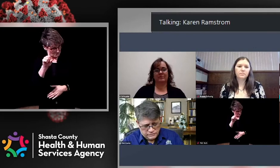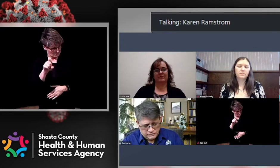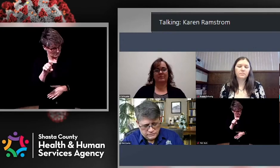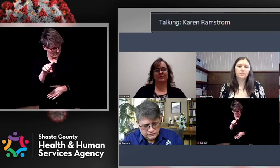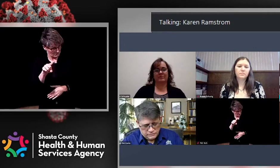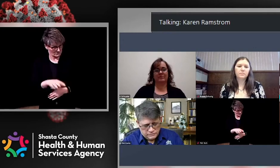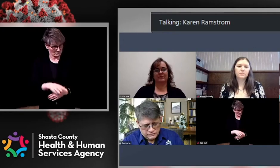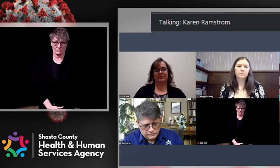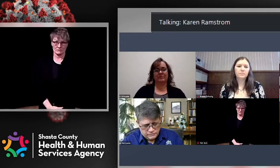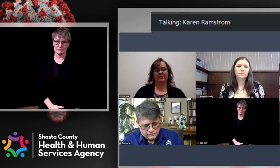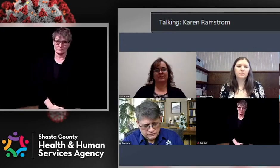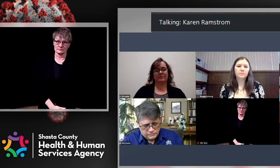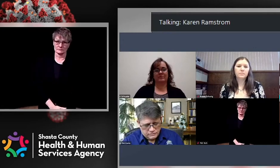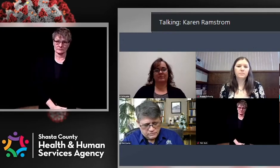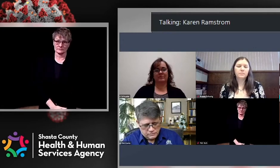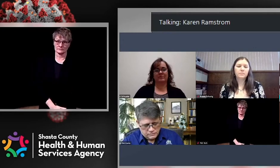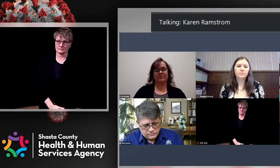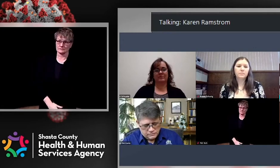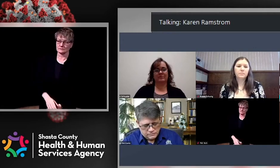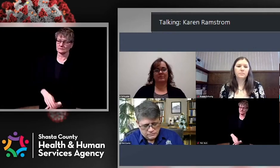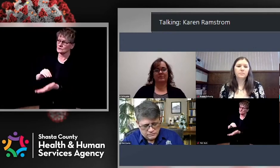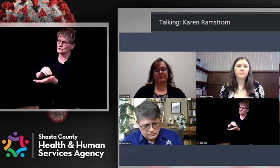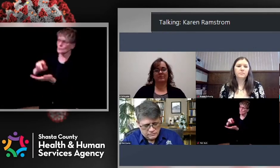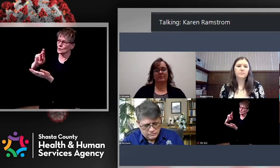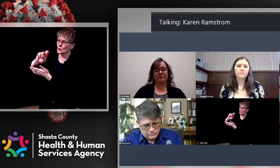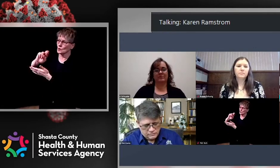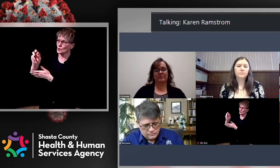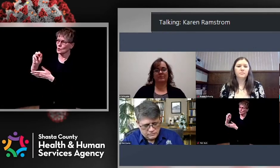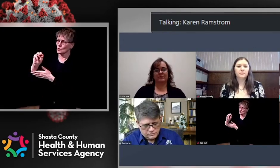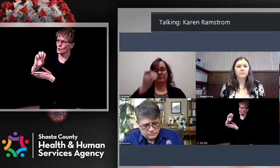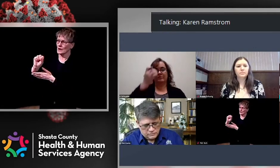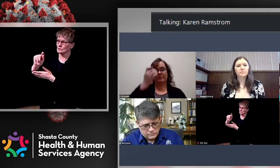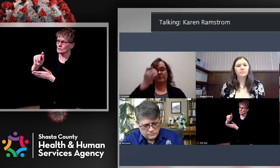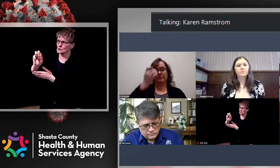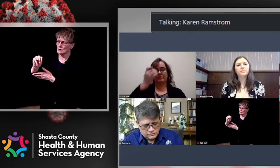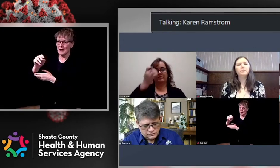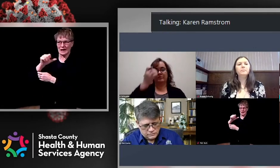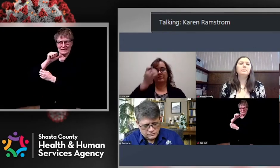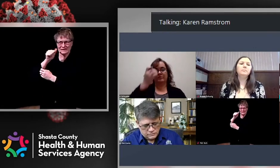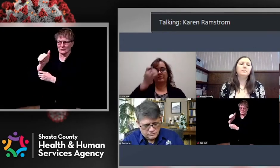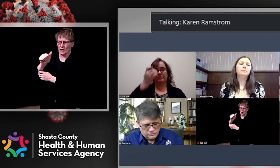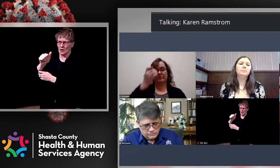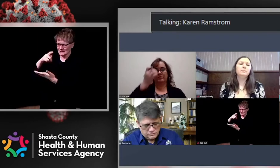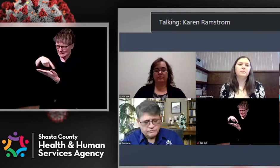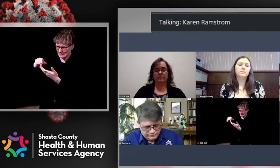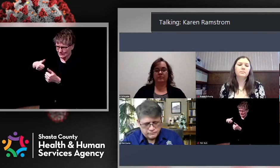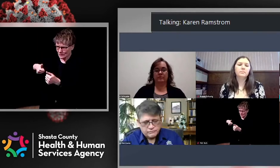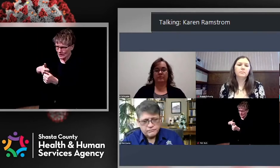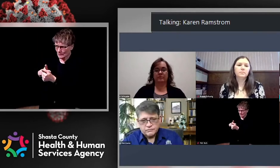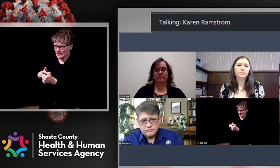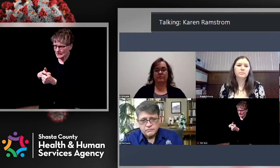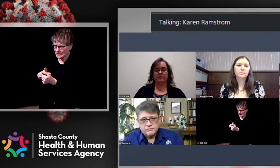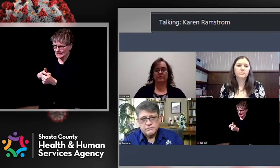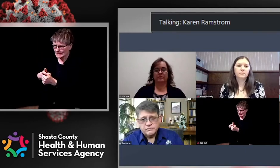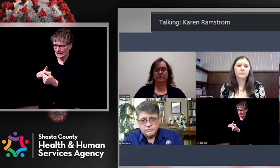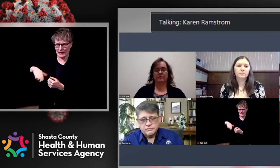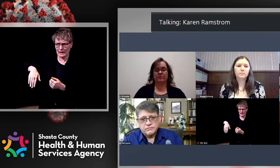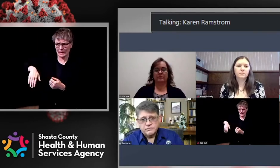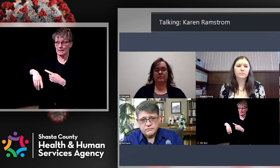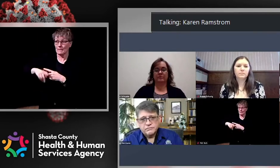Yeah, you know, Anna, I haven't looked for a while to see where that is in the FDA approval process, but it will have to go through our own process here in the United